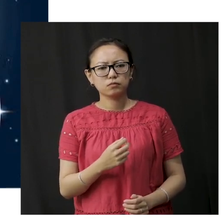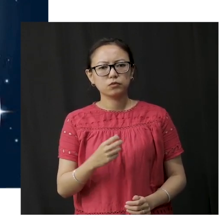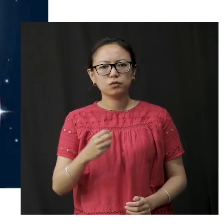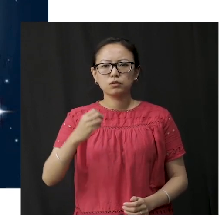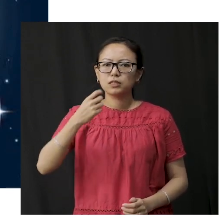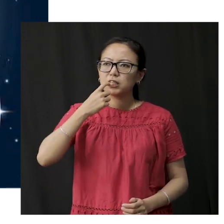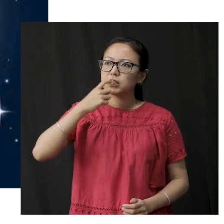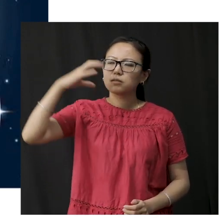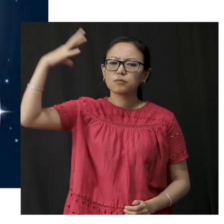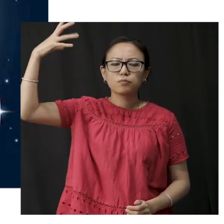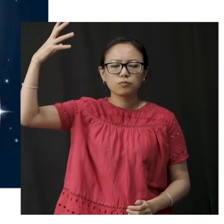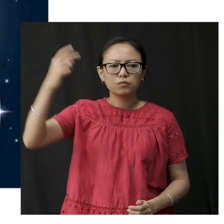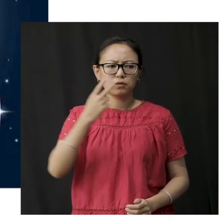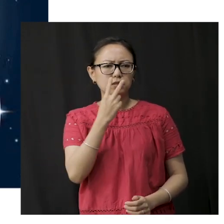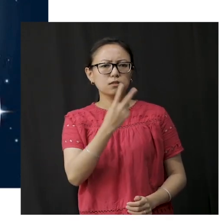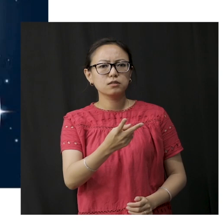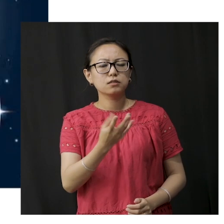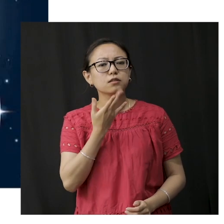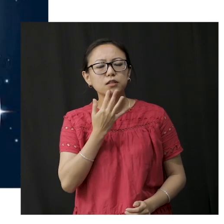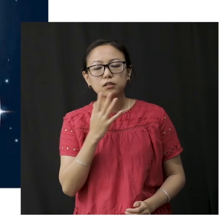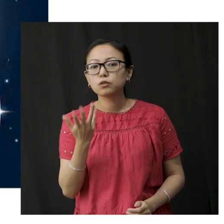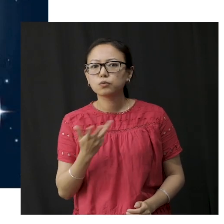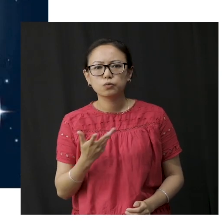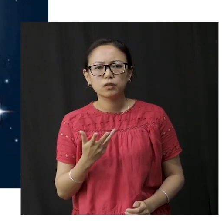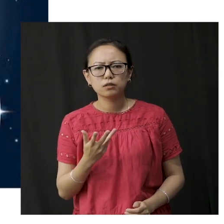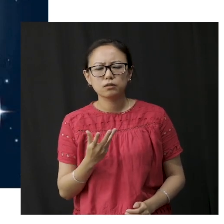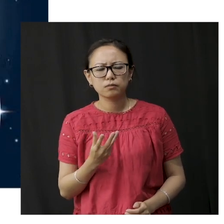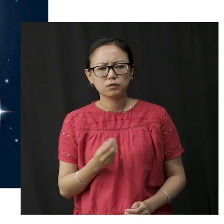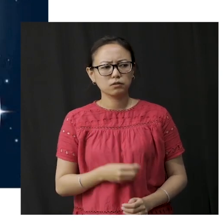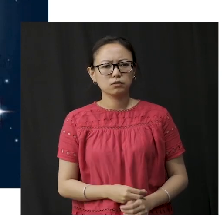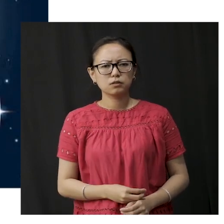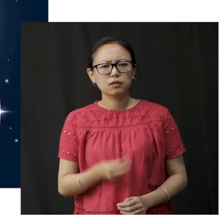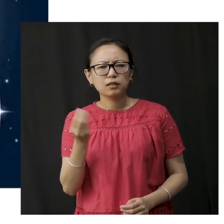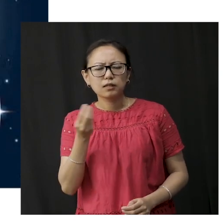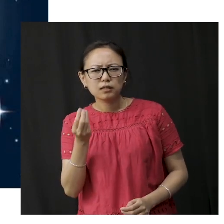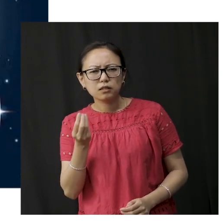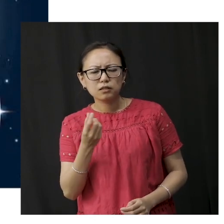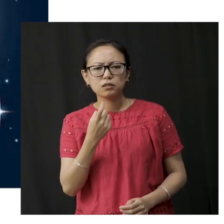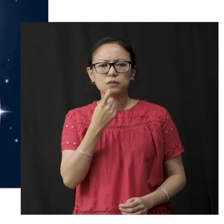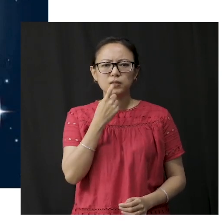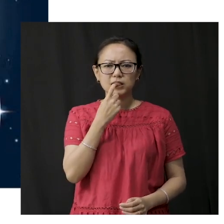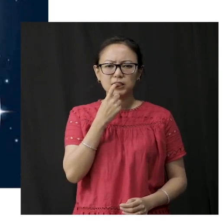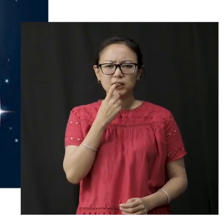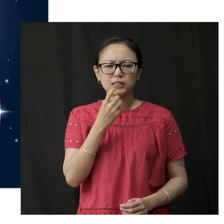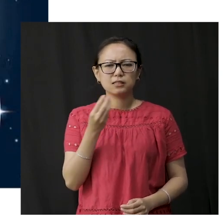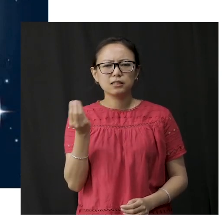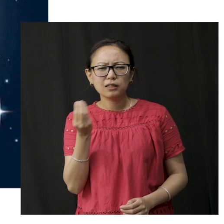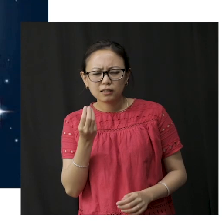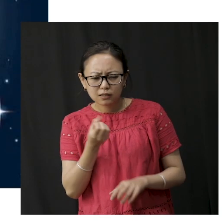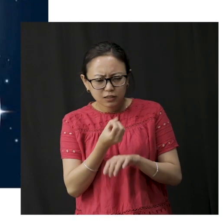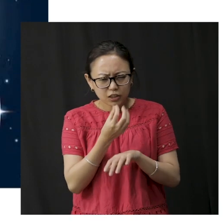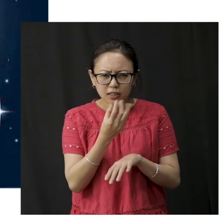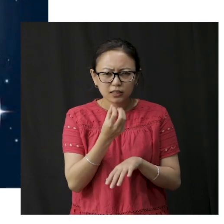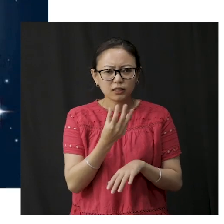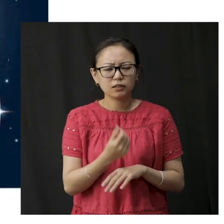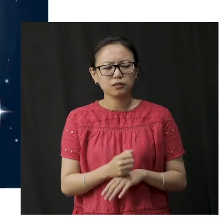you see? It looks like a little bit white, but it is also shiny. So this color, it